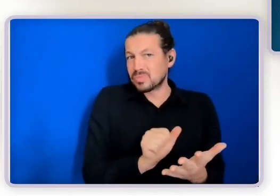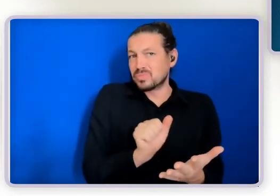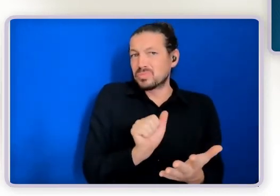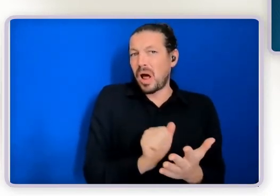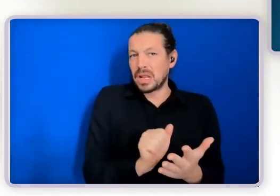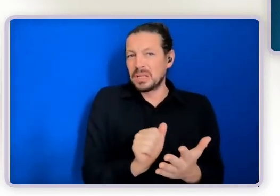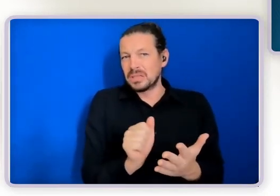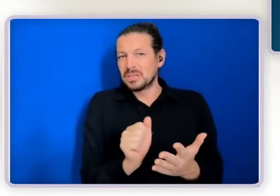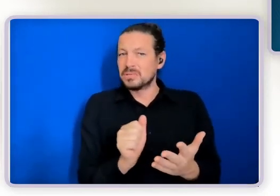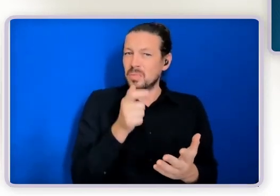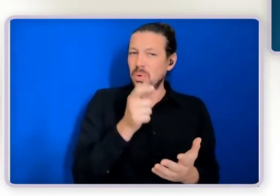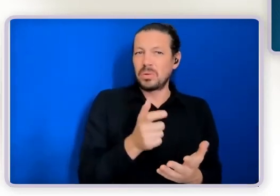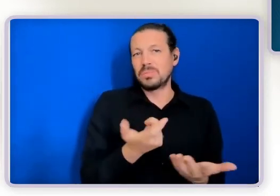correctly.